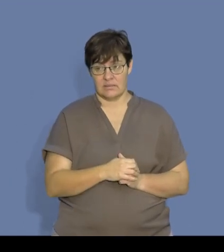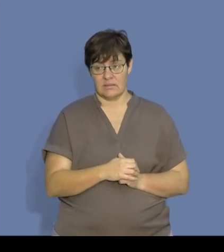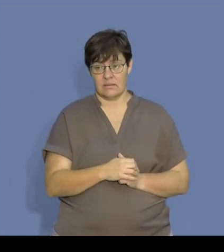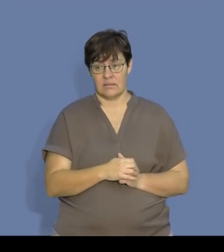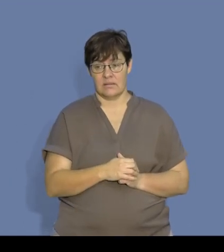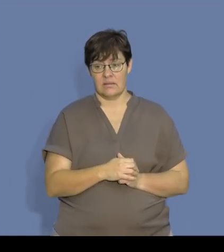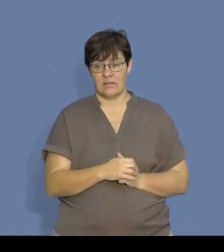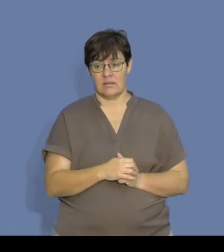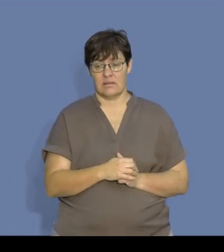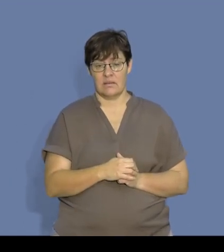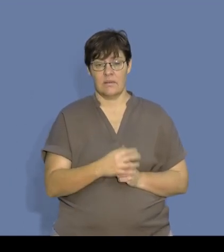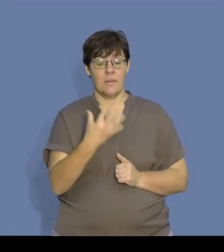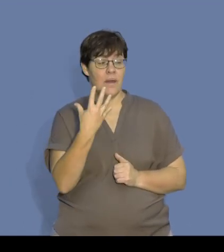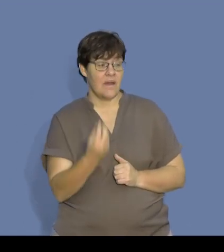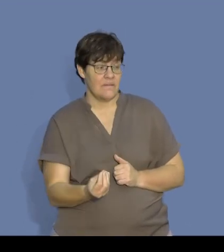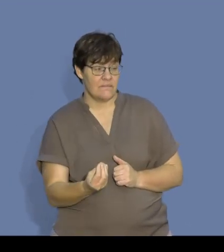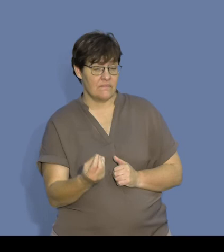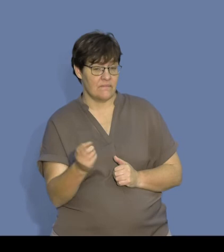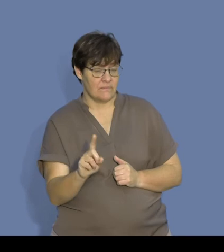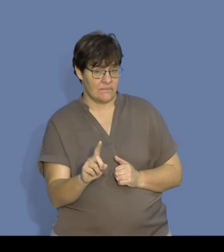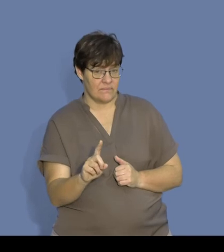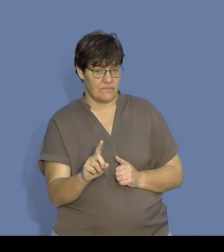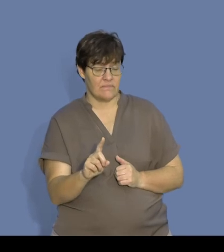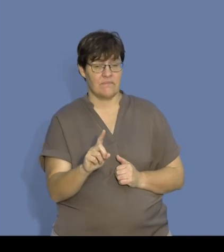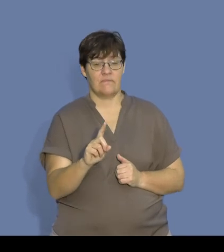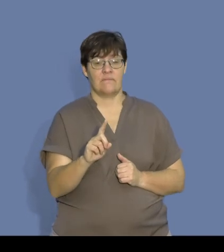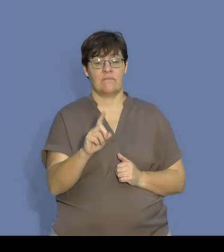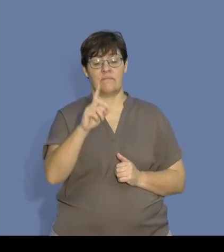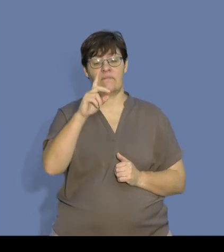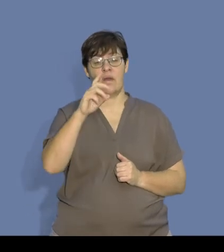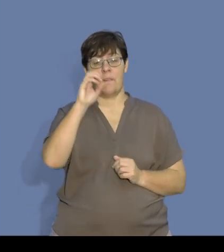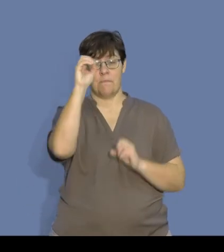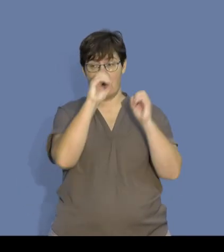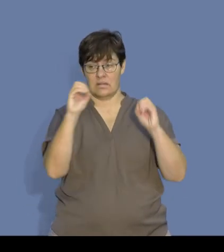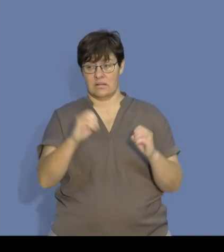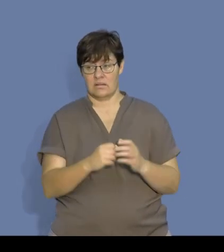has a particle